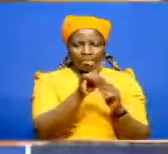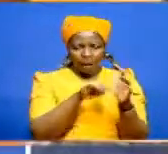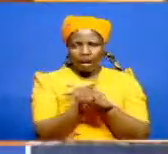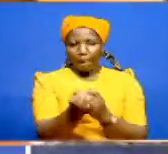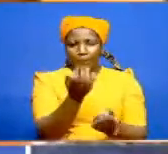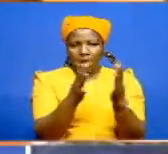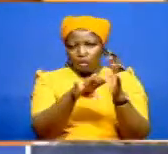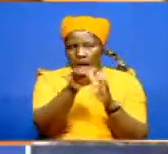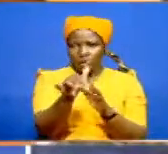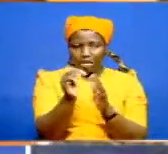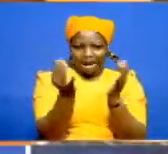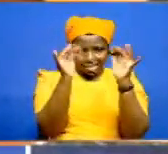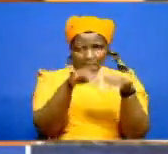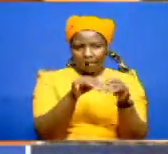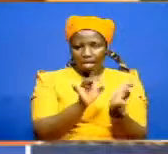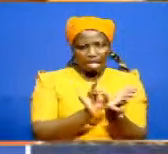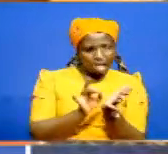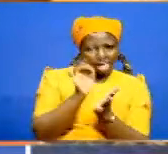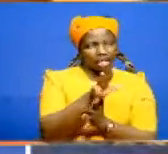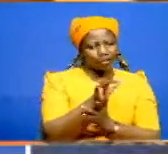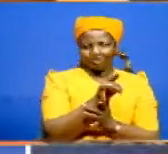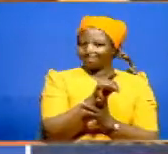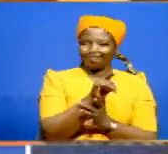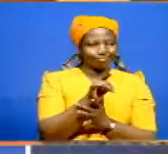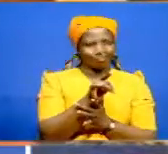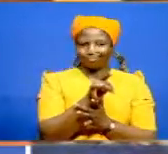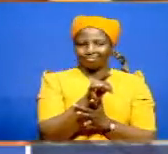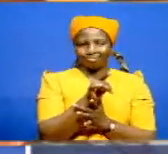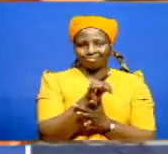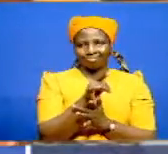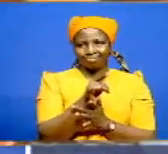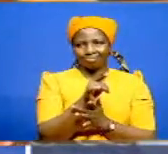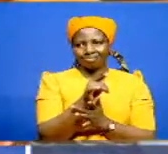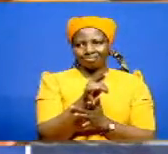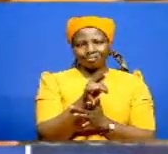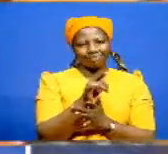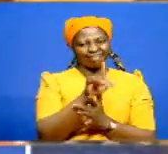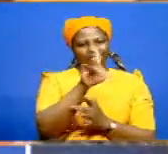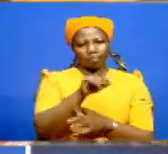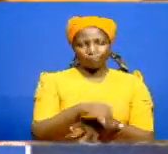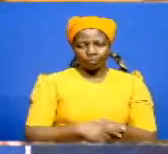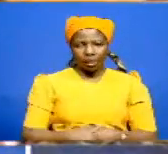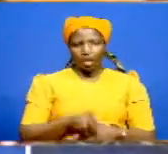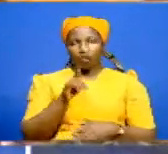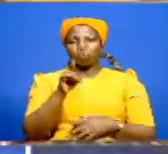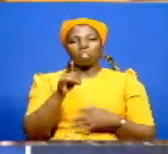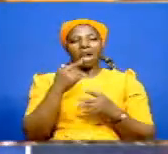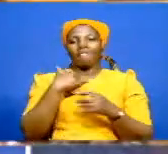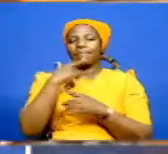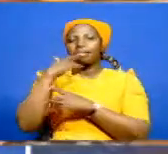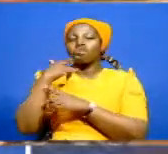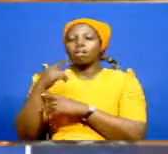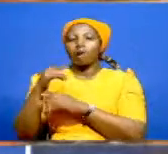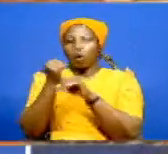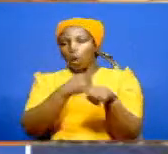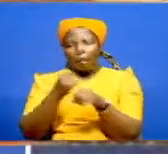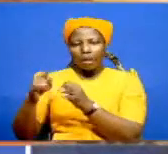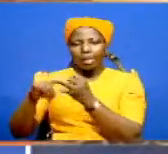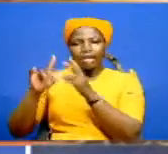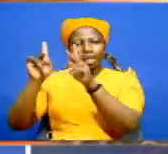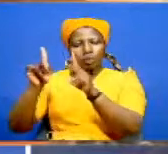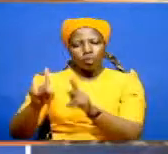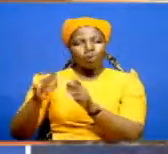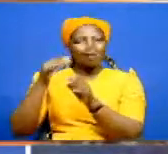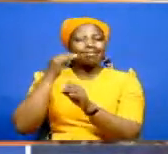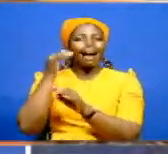Assembly. You have not mentioned that Kisumu, Homa Bay and Siaya, three against one, have approved.